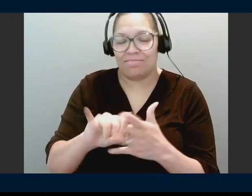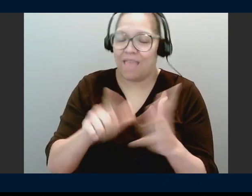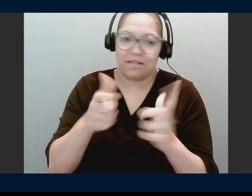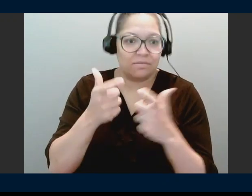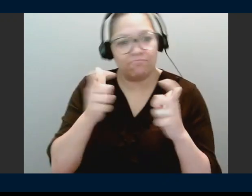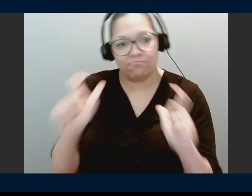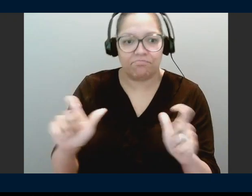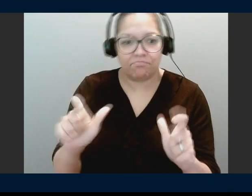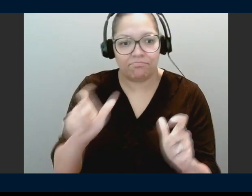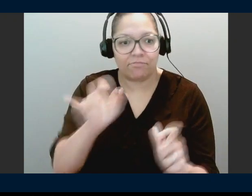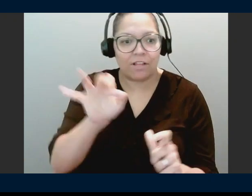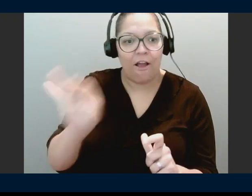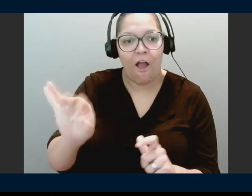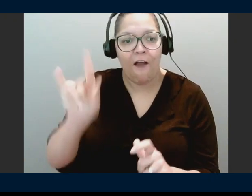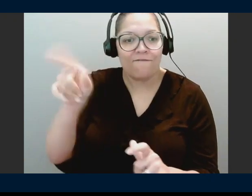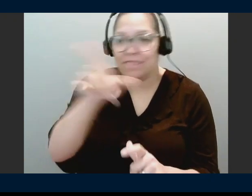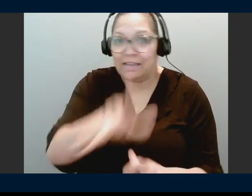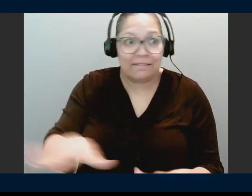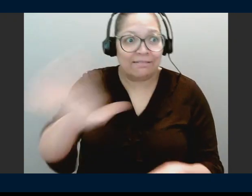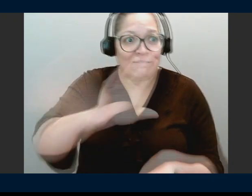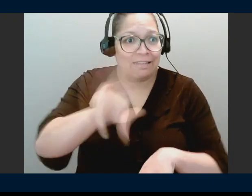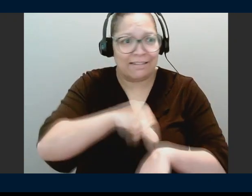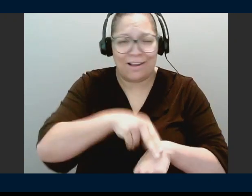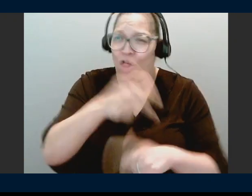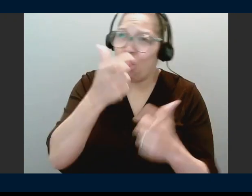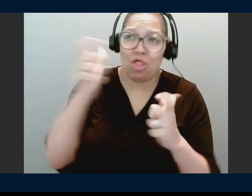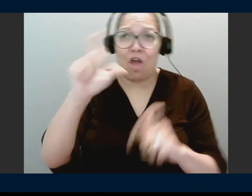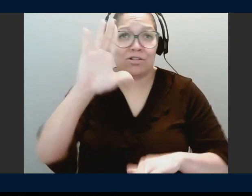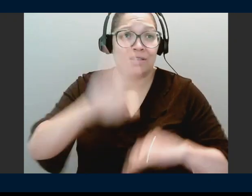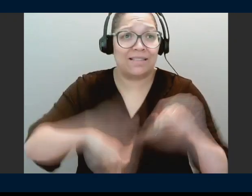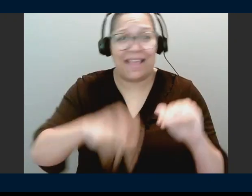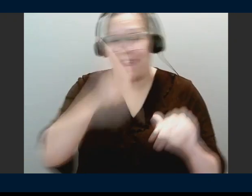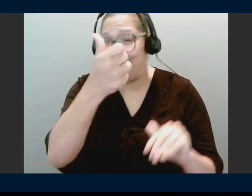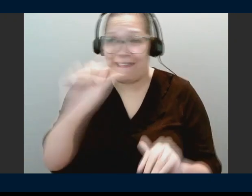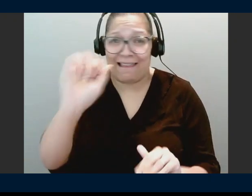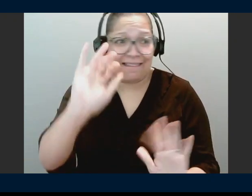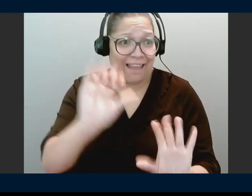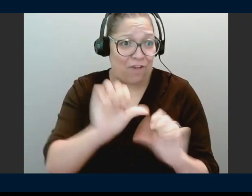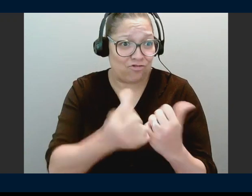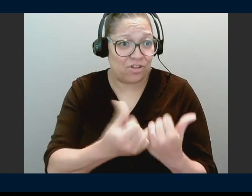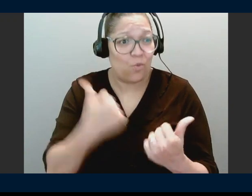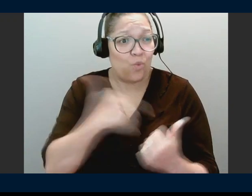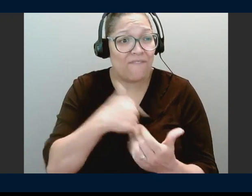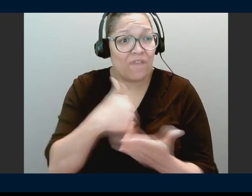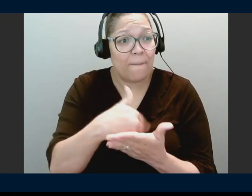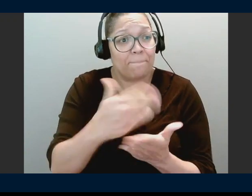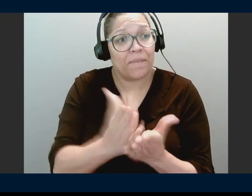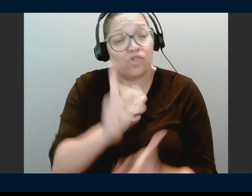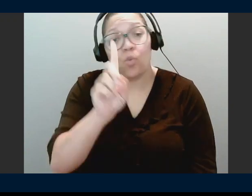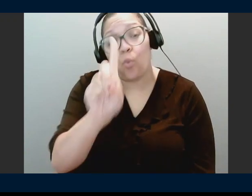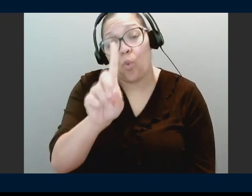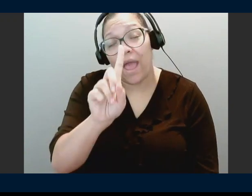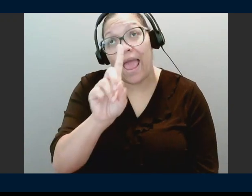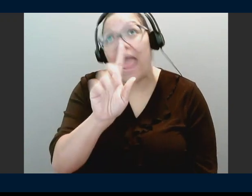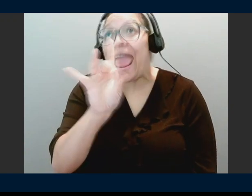the nation, larger than any other federal agency. We have a budget of about $8.1 billion. Our research is